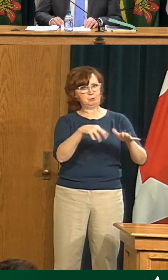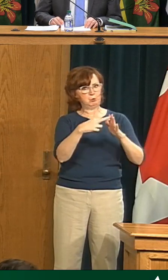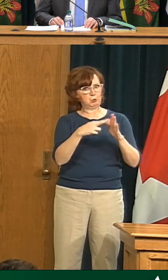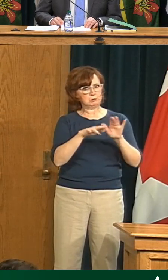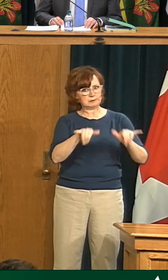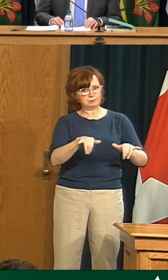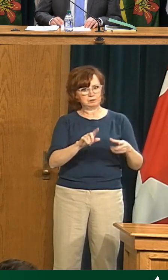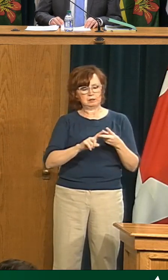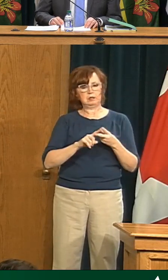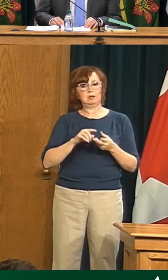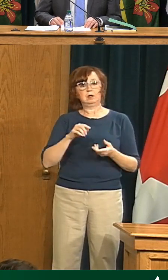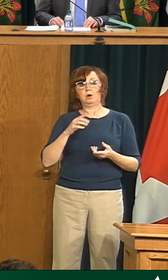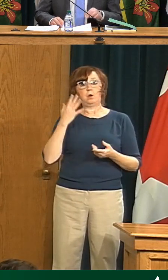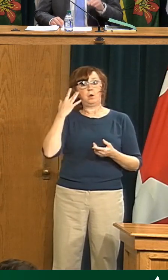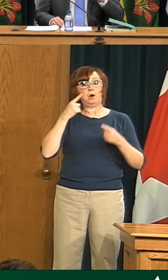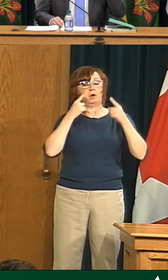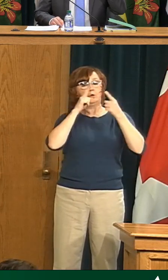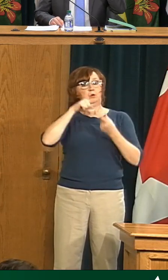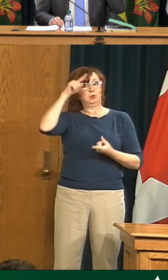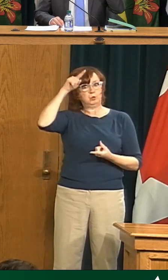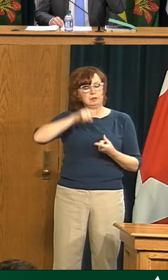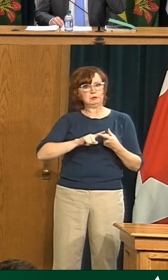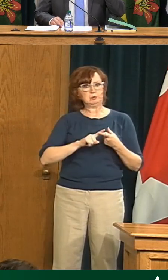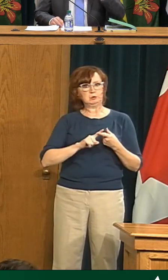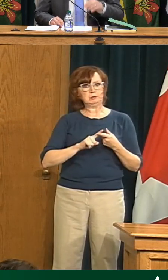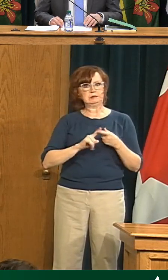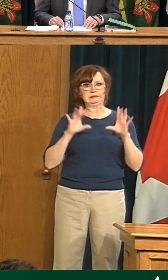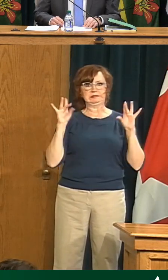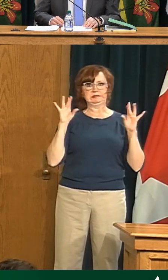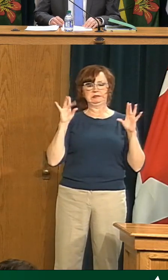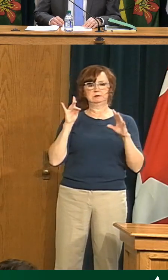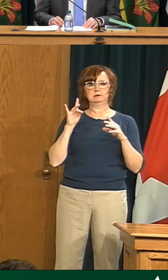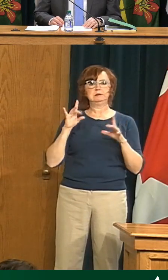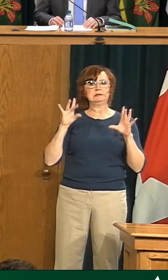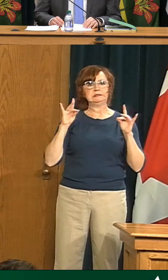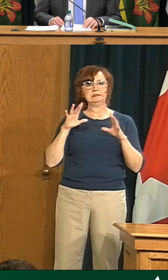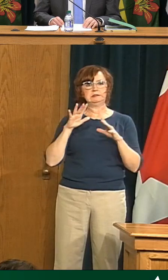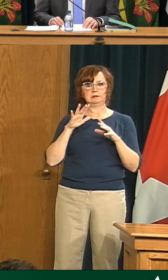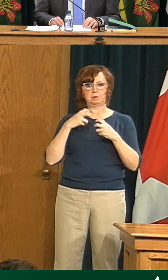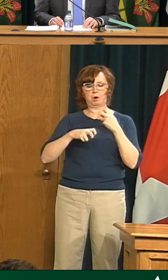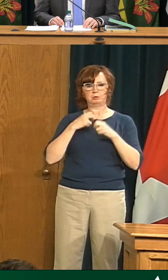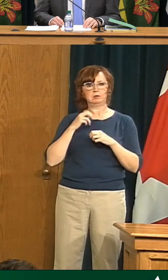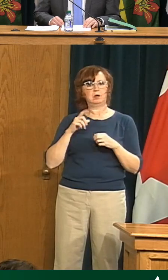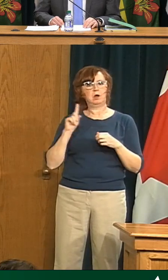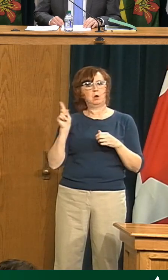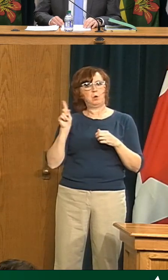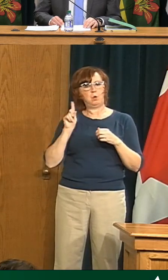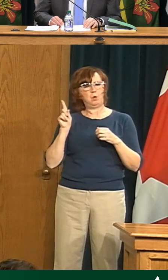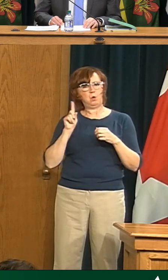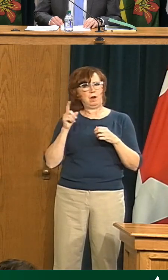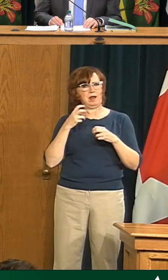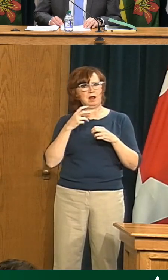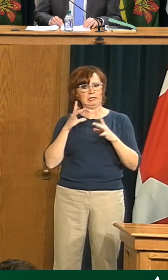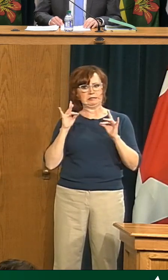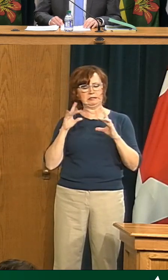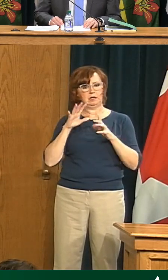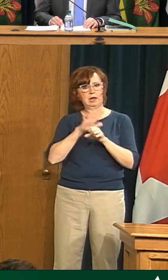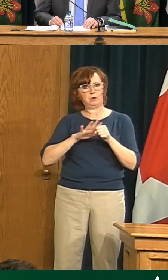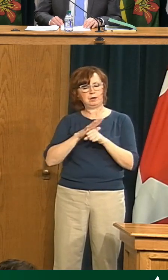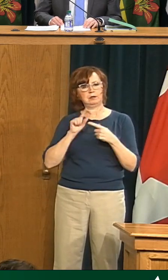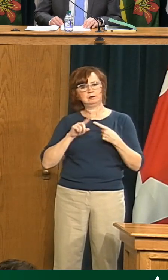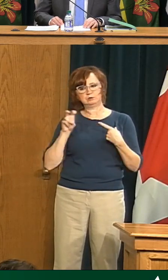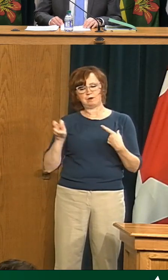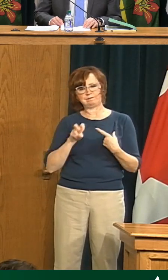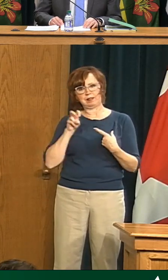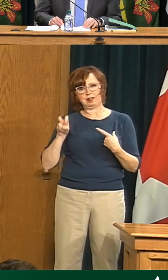activities. And as we have said before, we know that travel was the source of many of the early cases of COVID-19 in Saskatchewan, and we continue